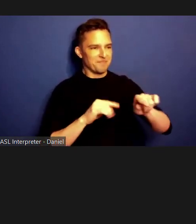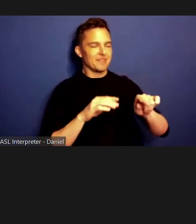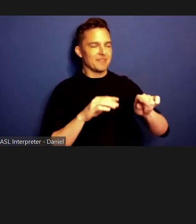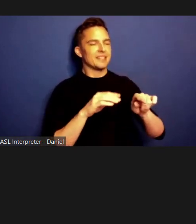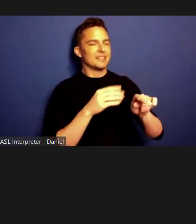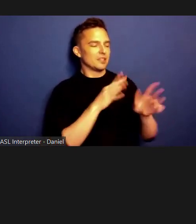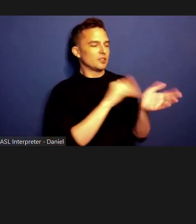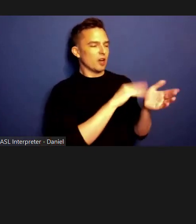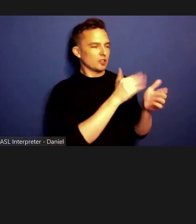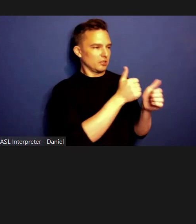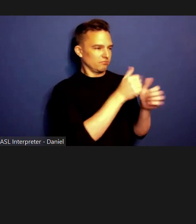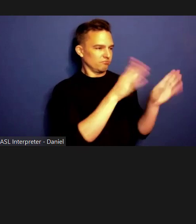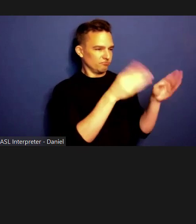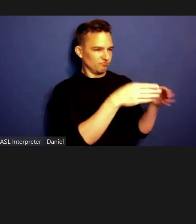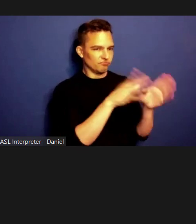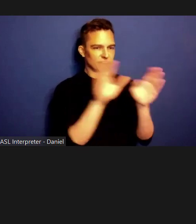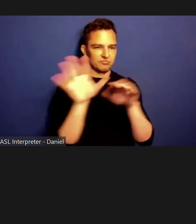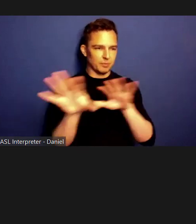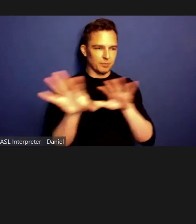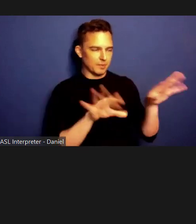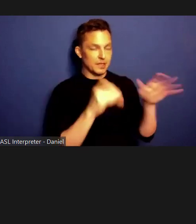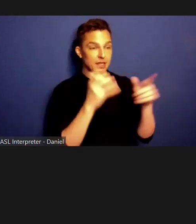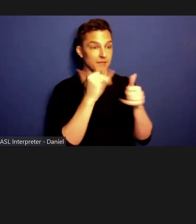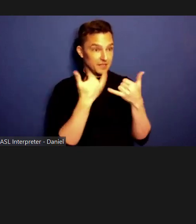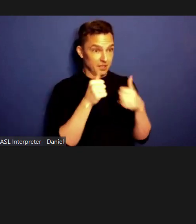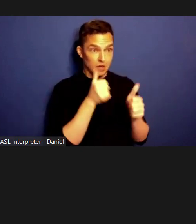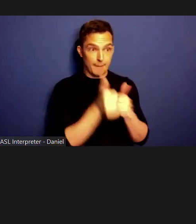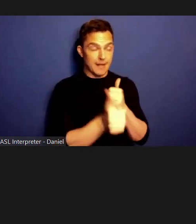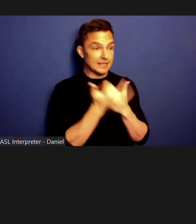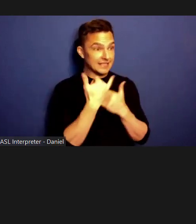And if they're still not passing, then we refer to the